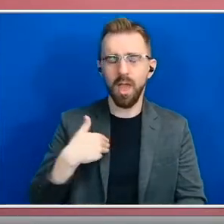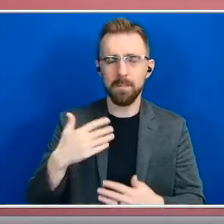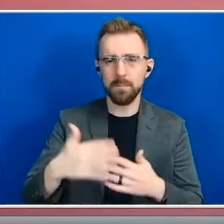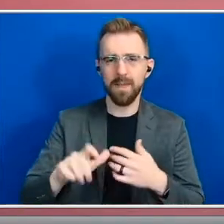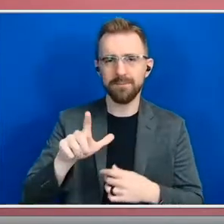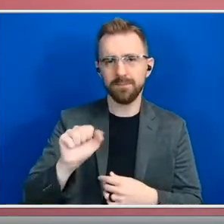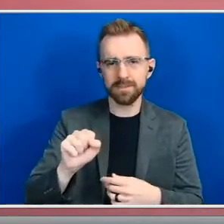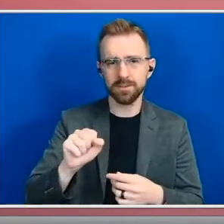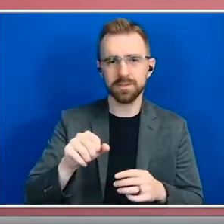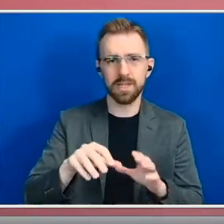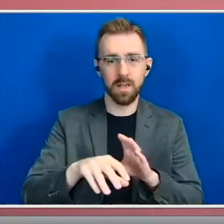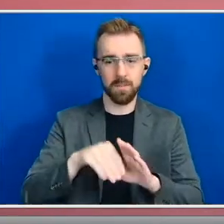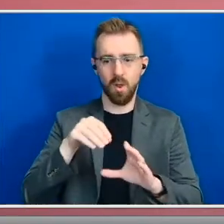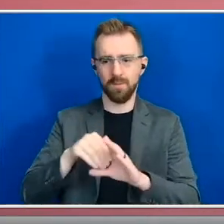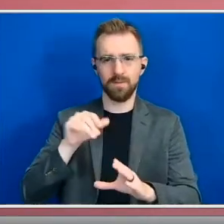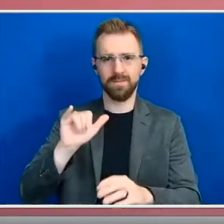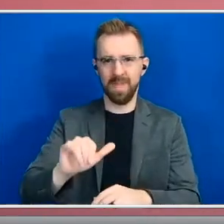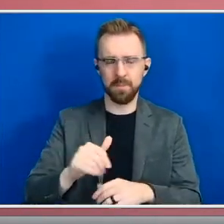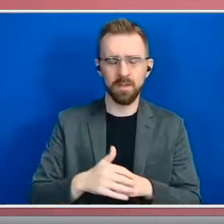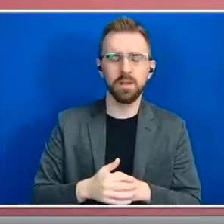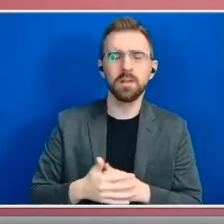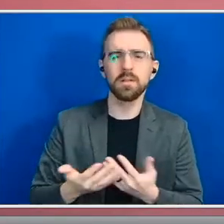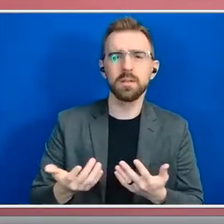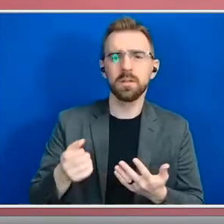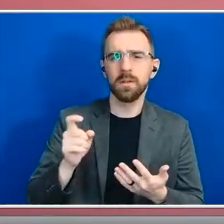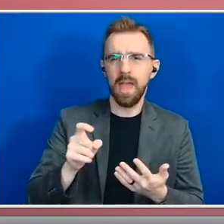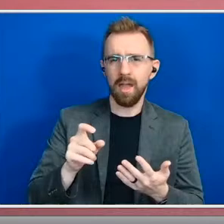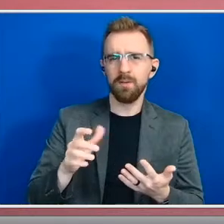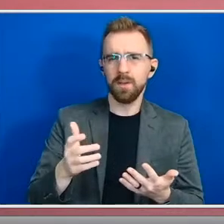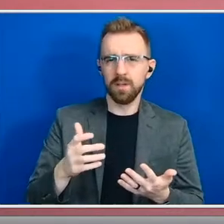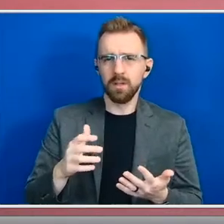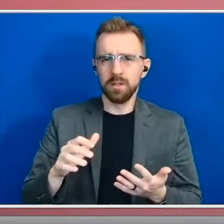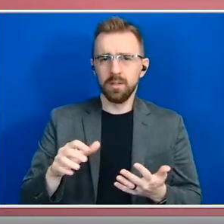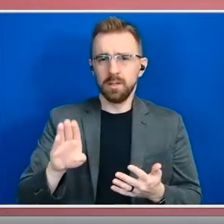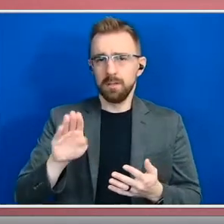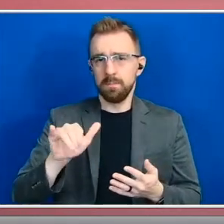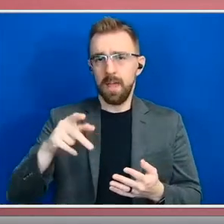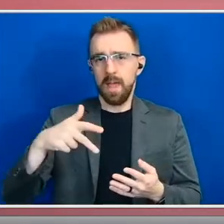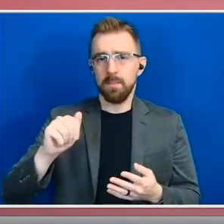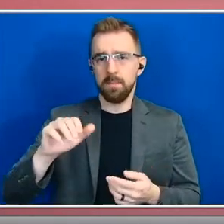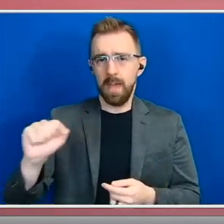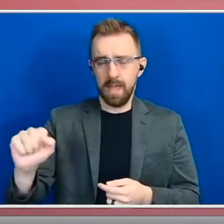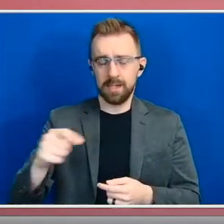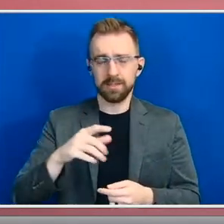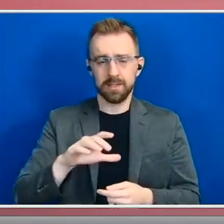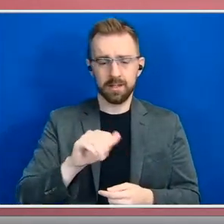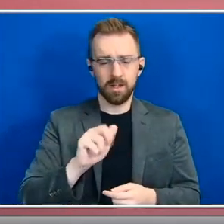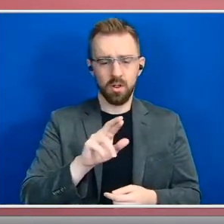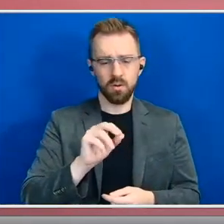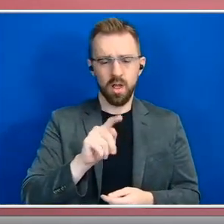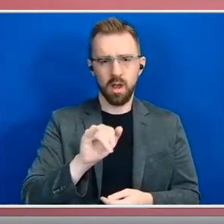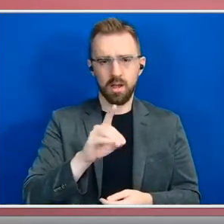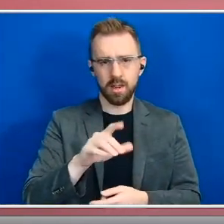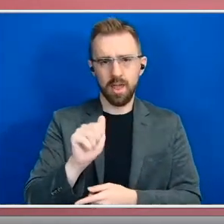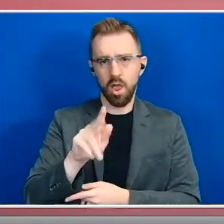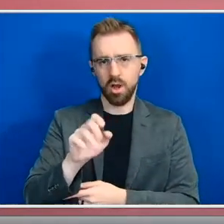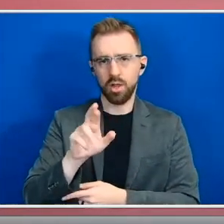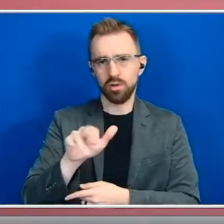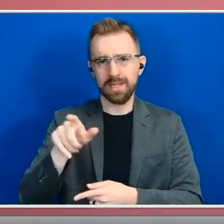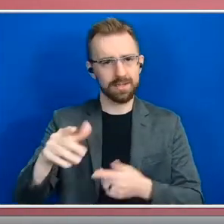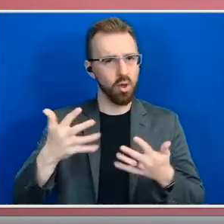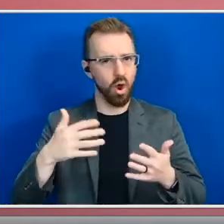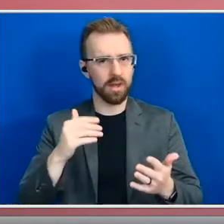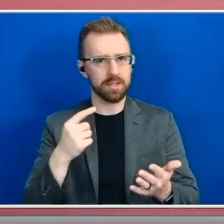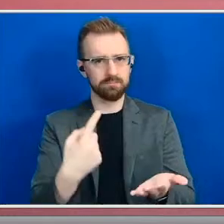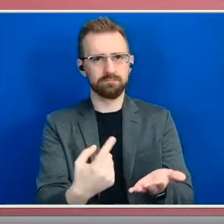them. And so we have to take a bypass from the carotid artery that Dr. Crawford has already addressed and